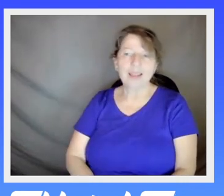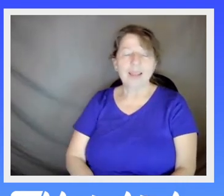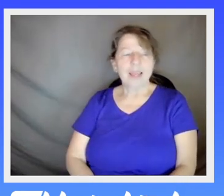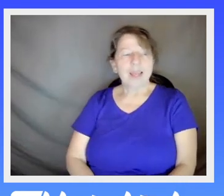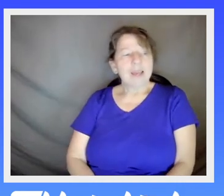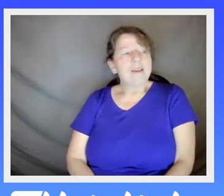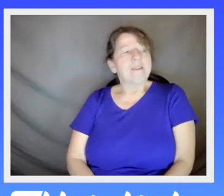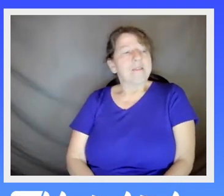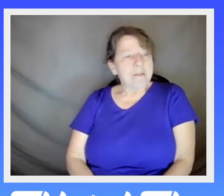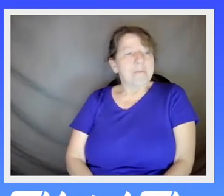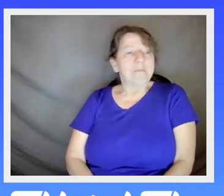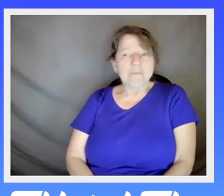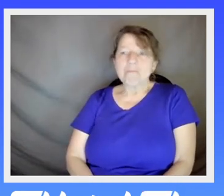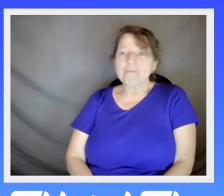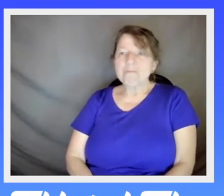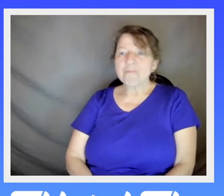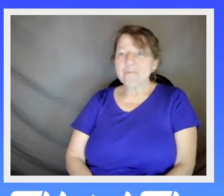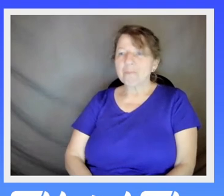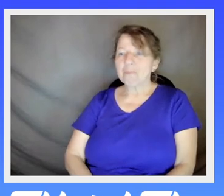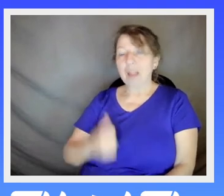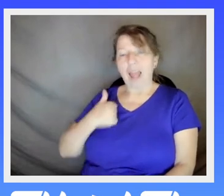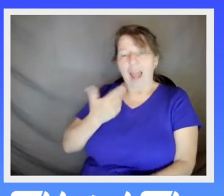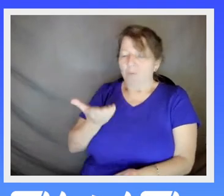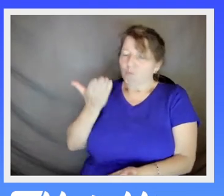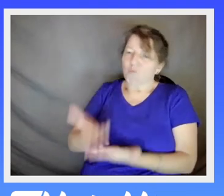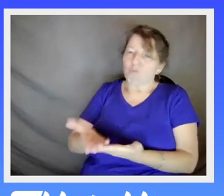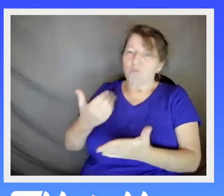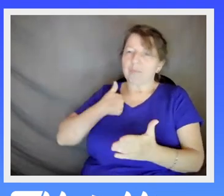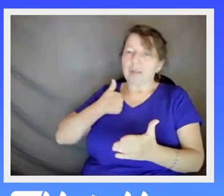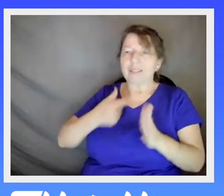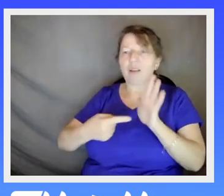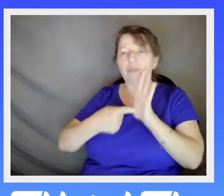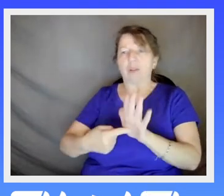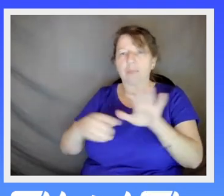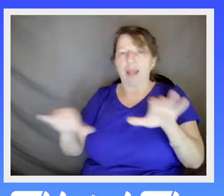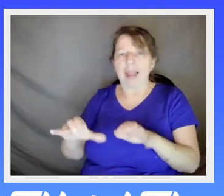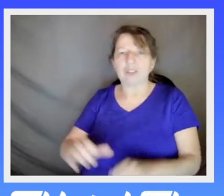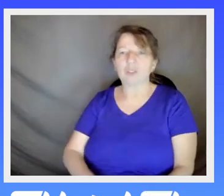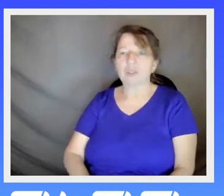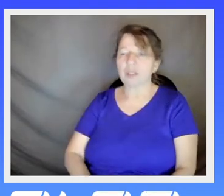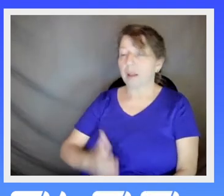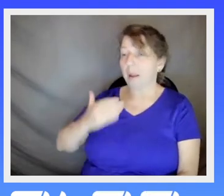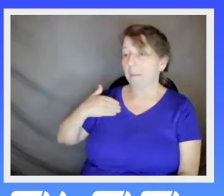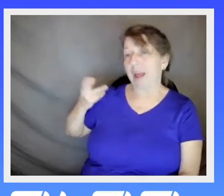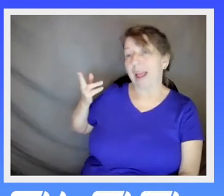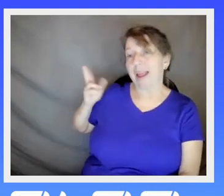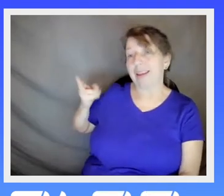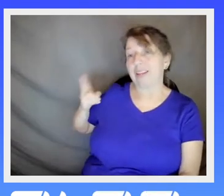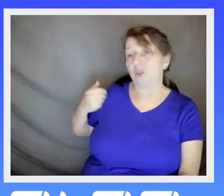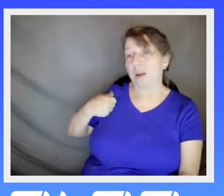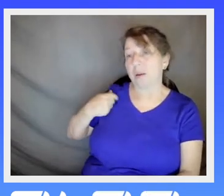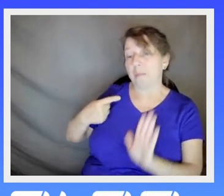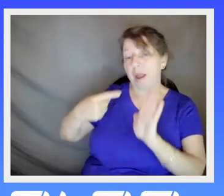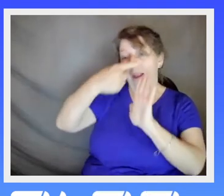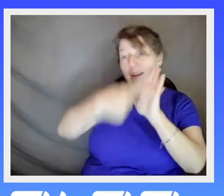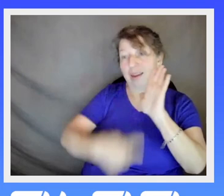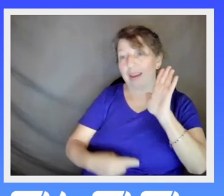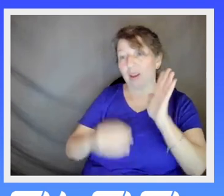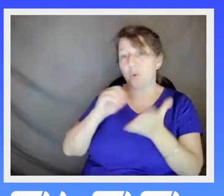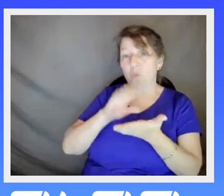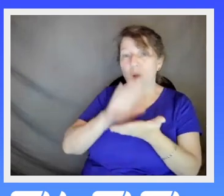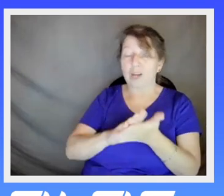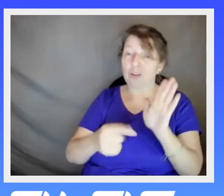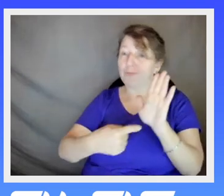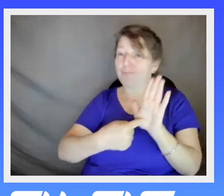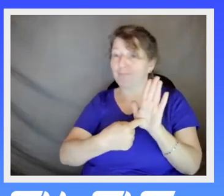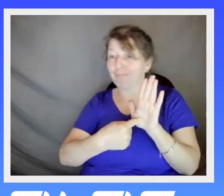I have led through action. I will put my track record up against any candidate in this race. I've gotten it done